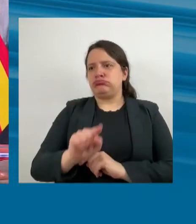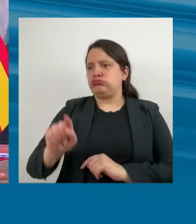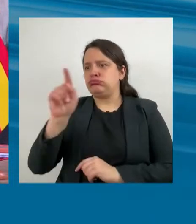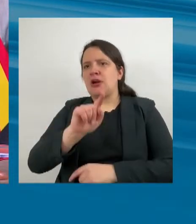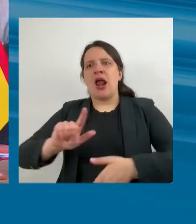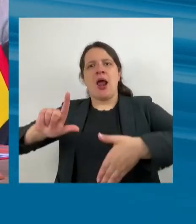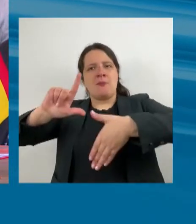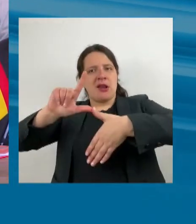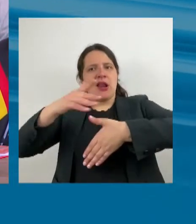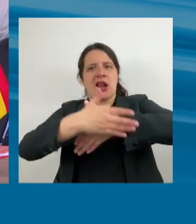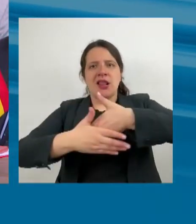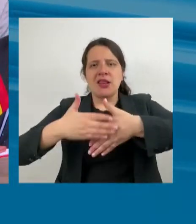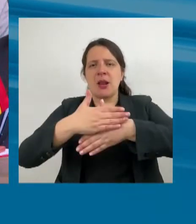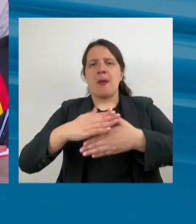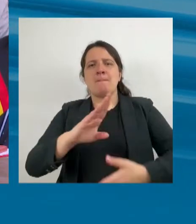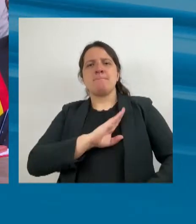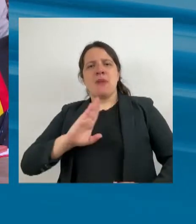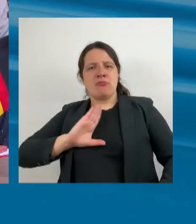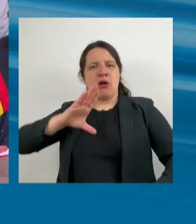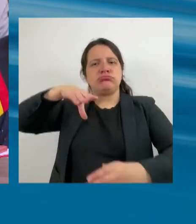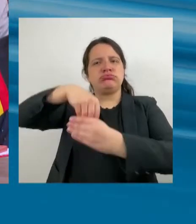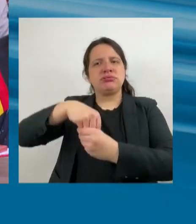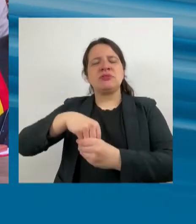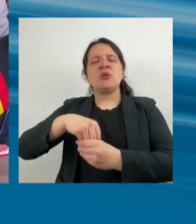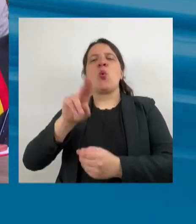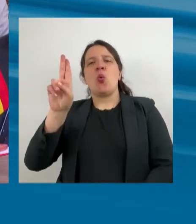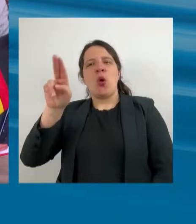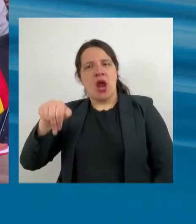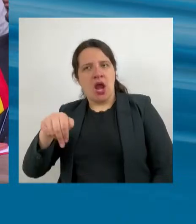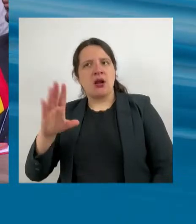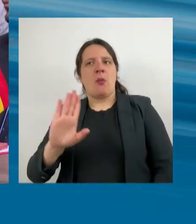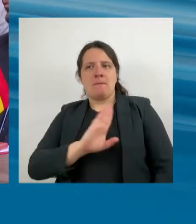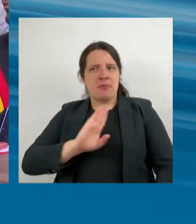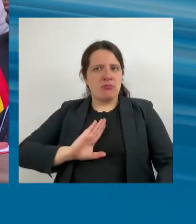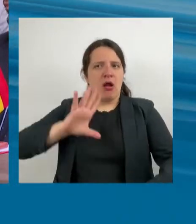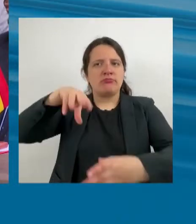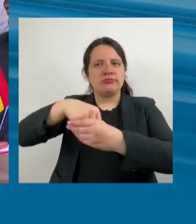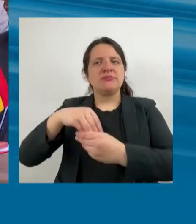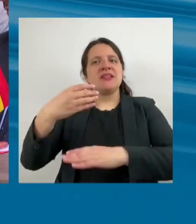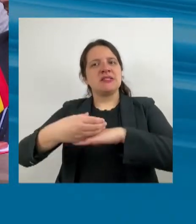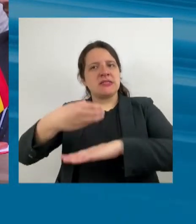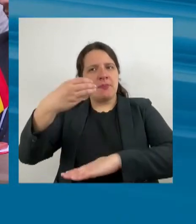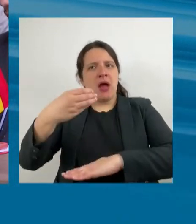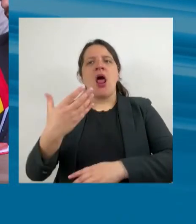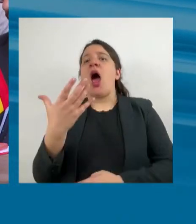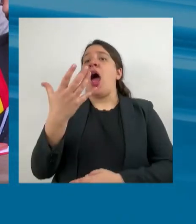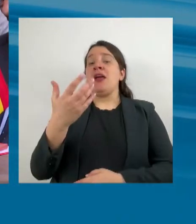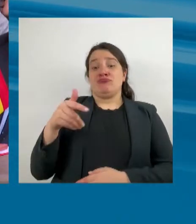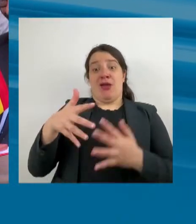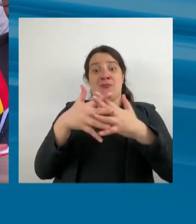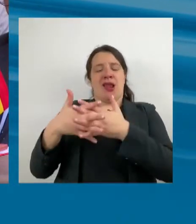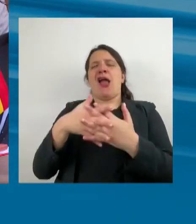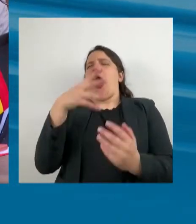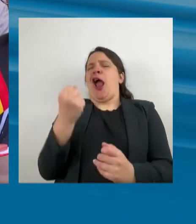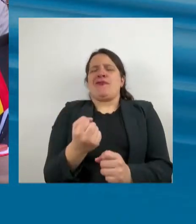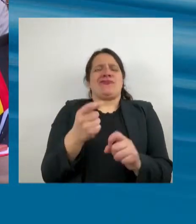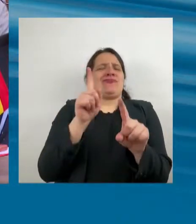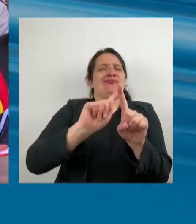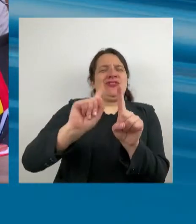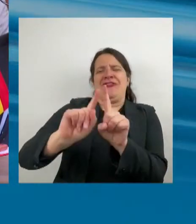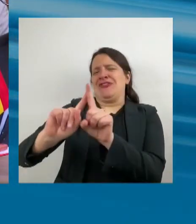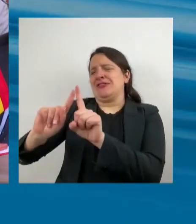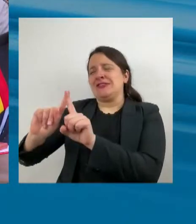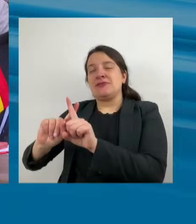countries, enjoy a rich diversity within its population. We remain committed to addressing challenges brought about